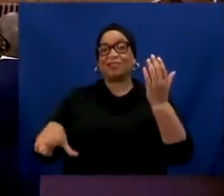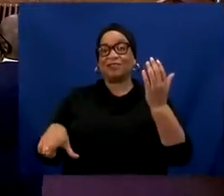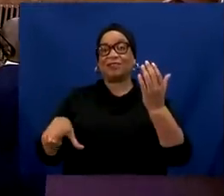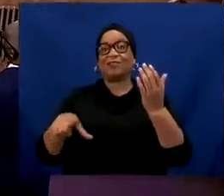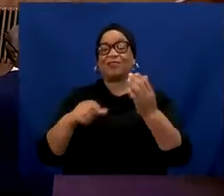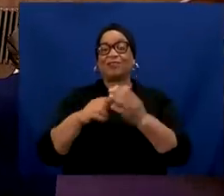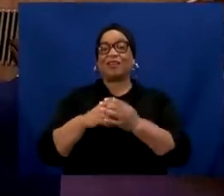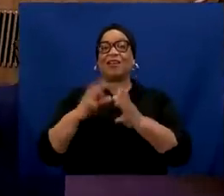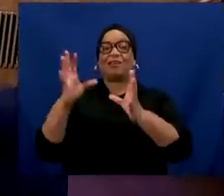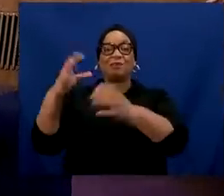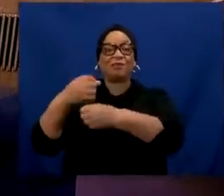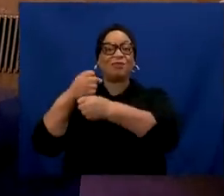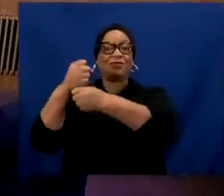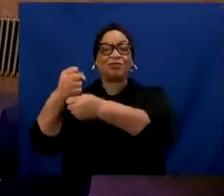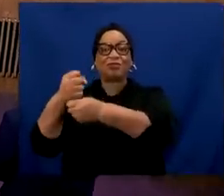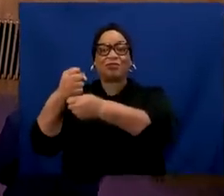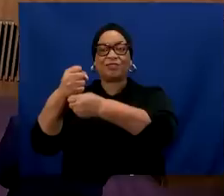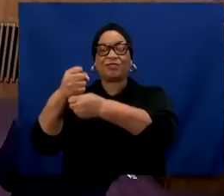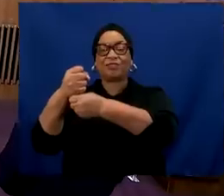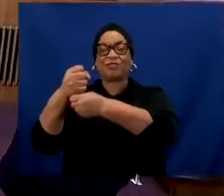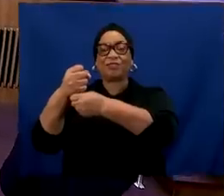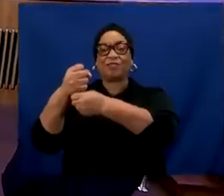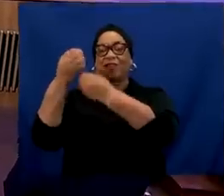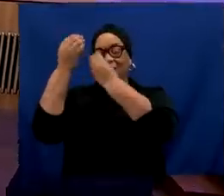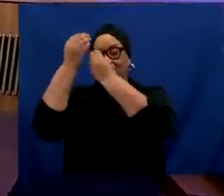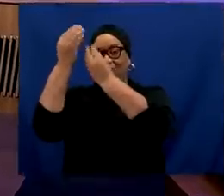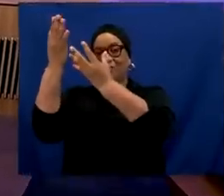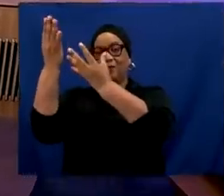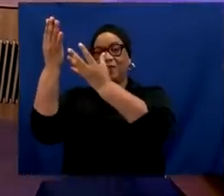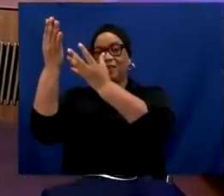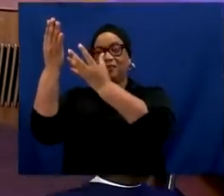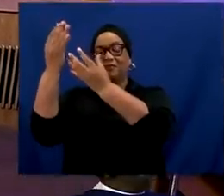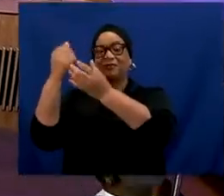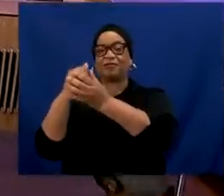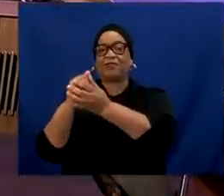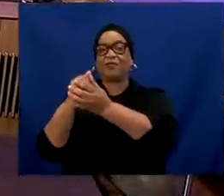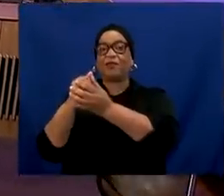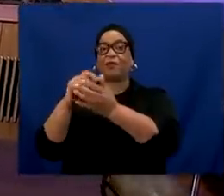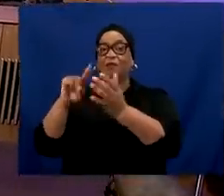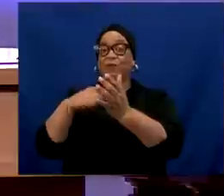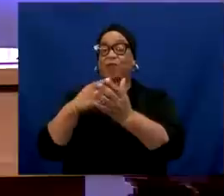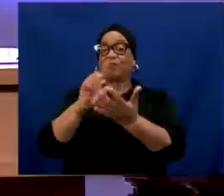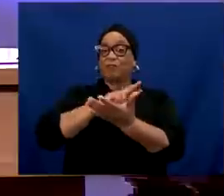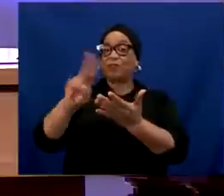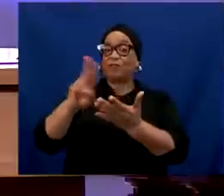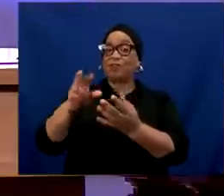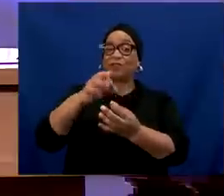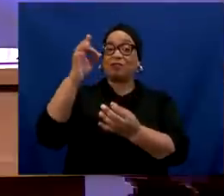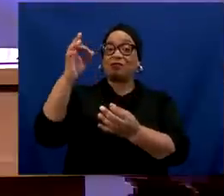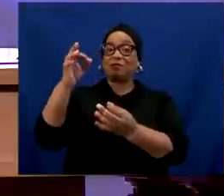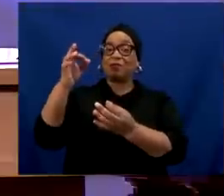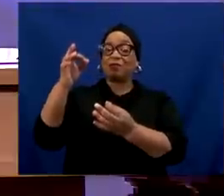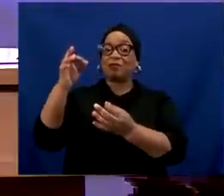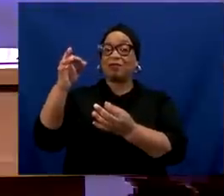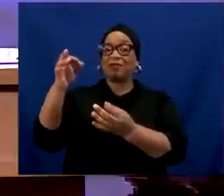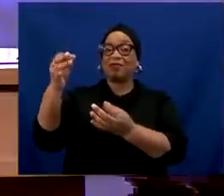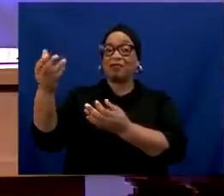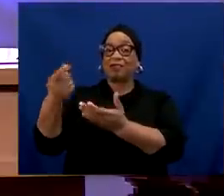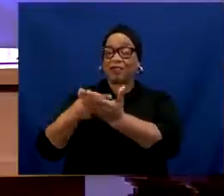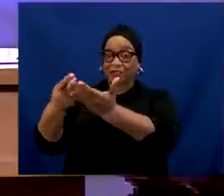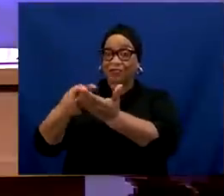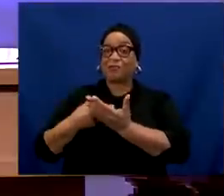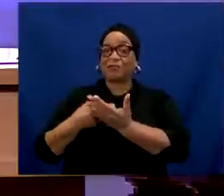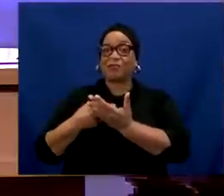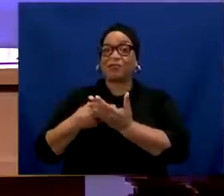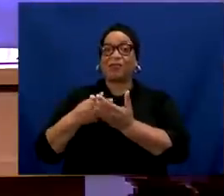I will trust you and obey. When your spirit speaks to me, with